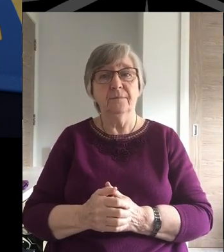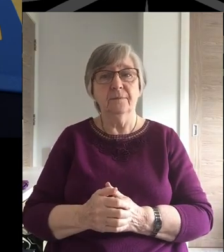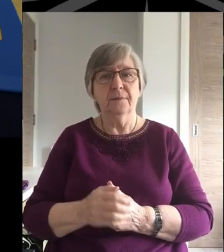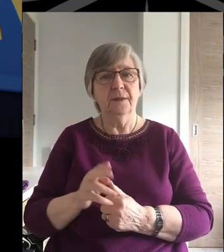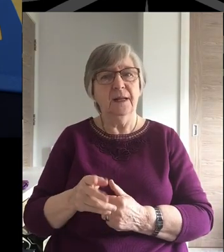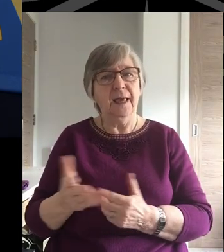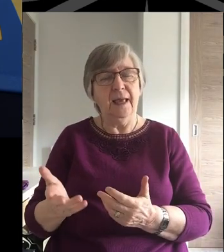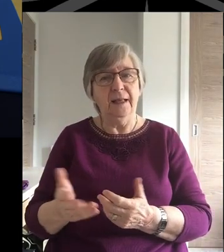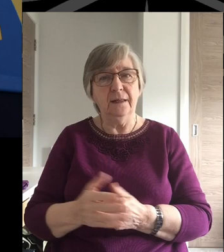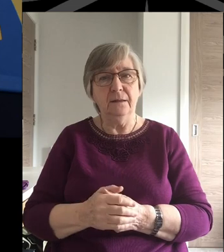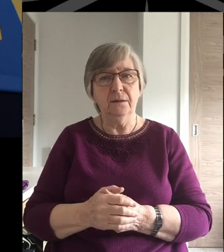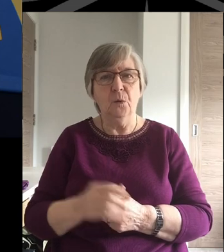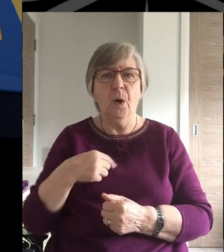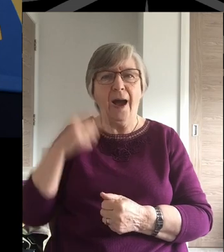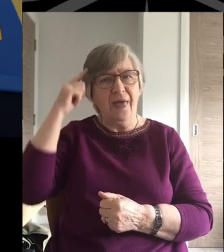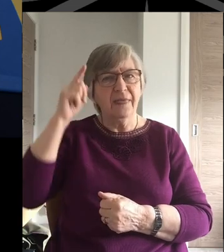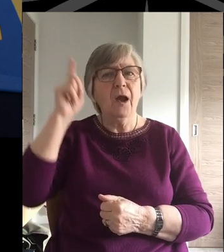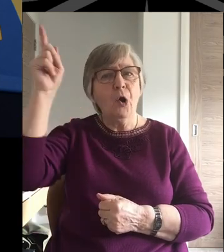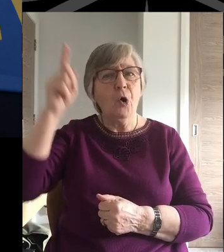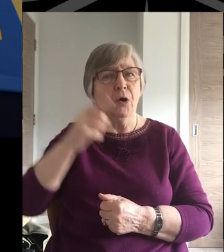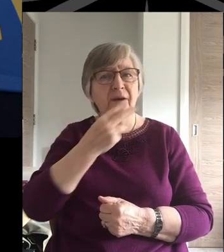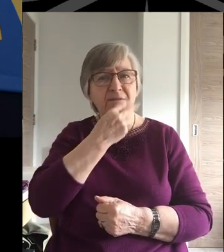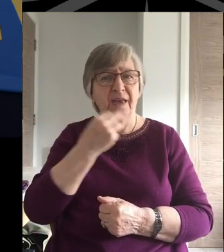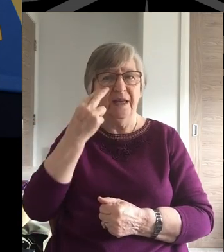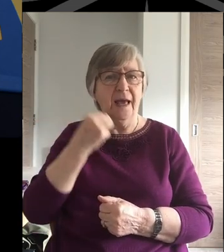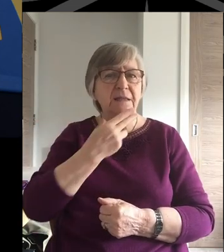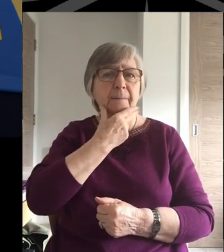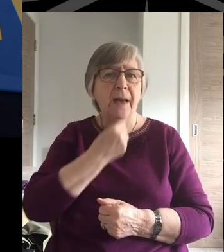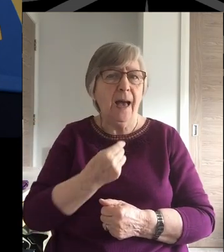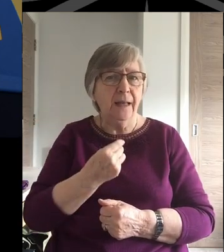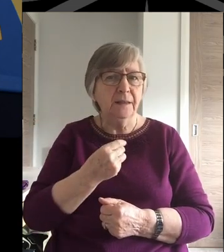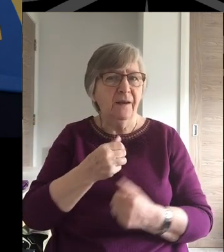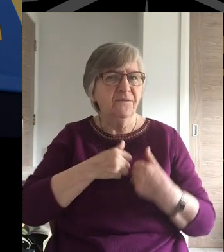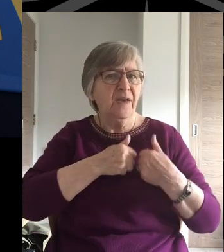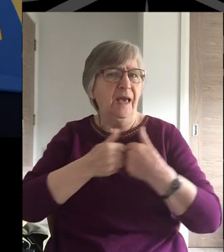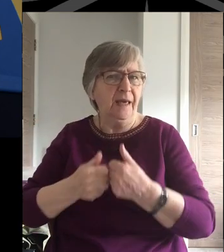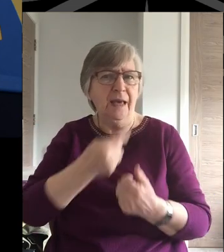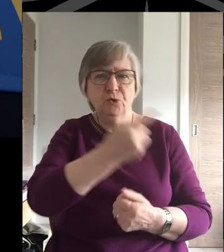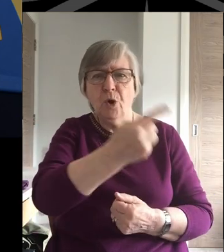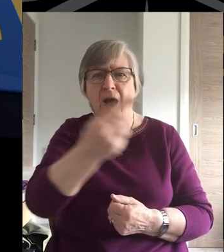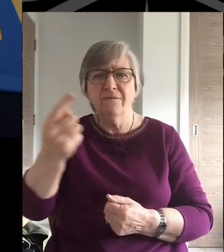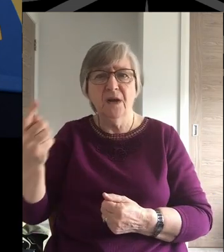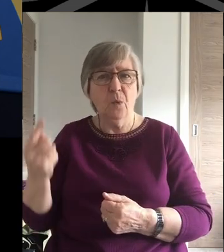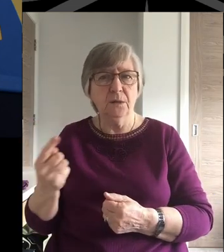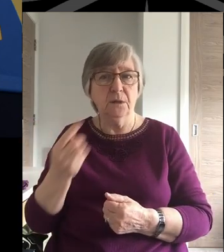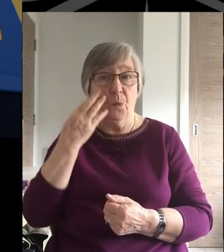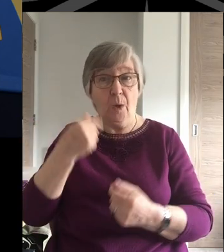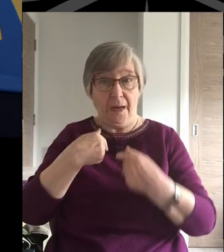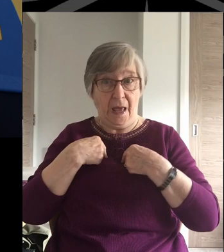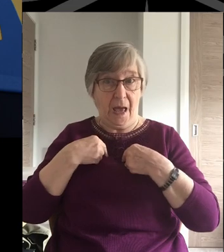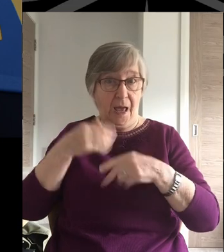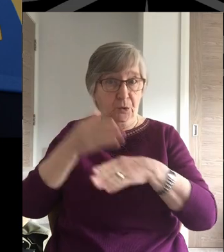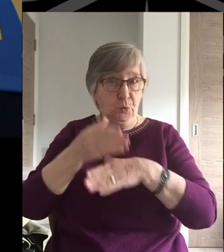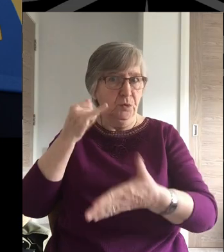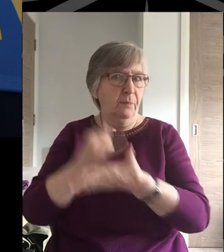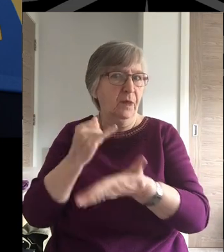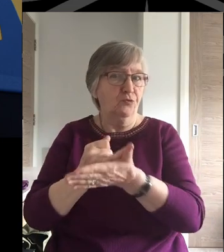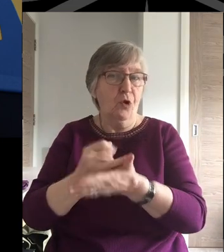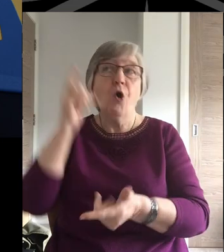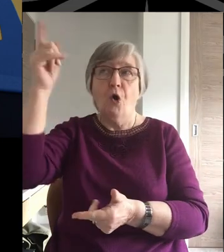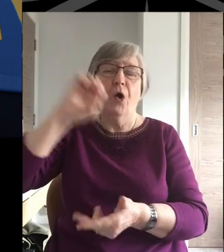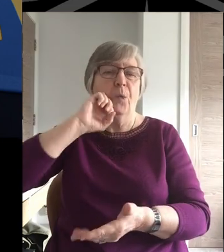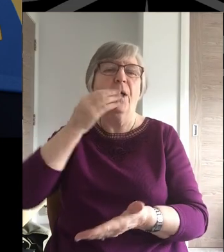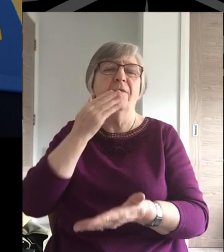Again, I think God is a very nice man and is very kind to everyone. Even when you or I do something wrong, God will forgive